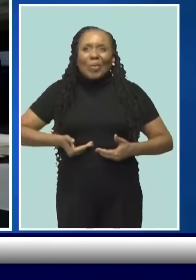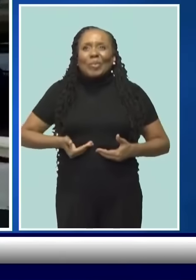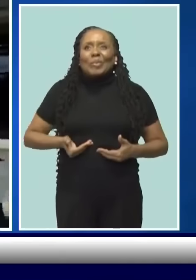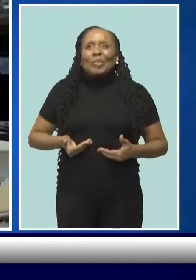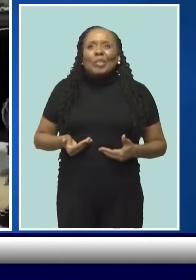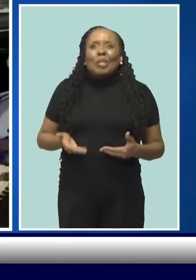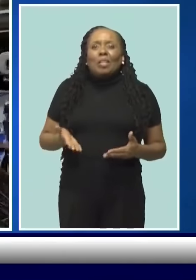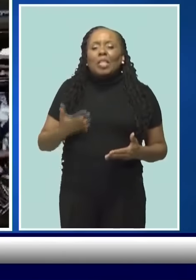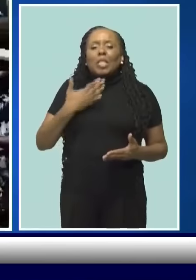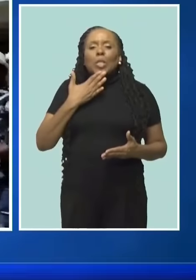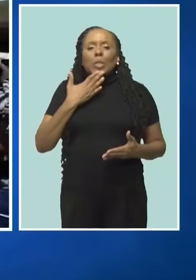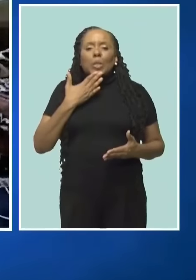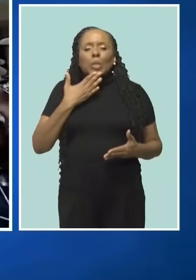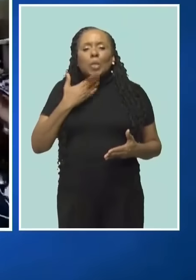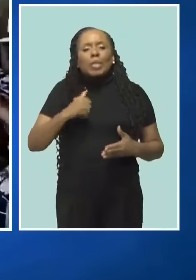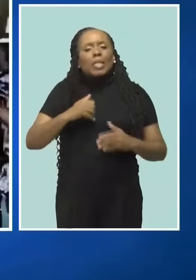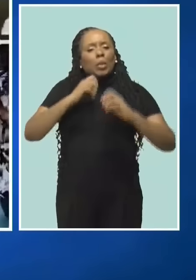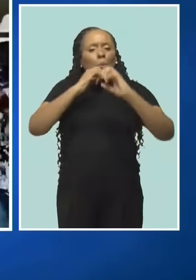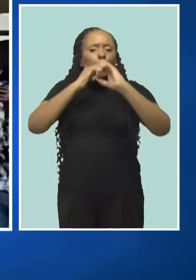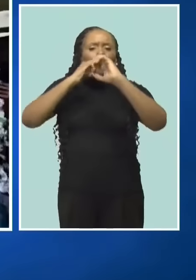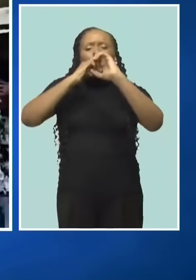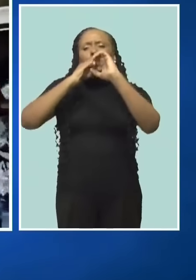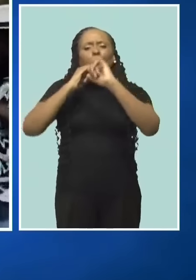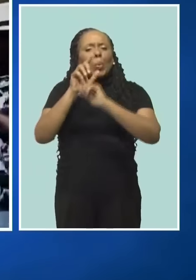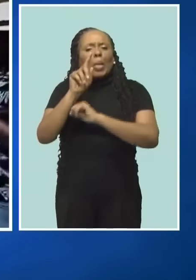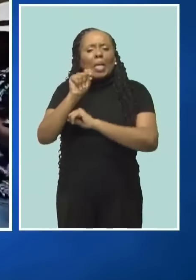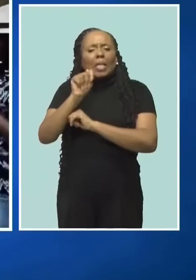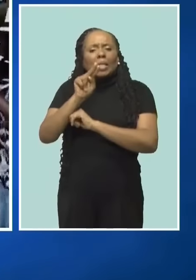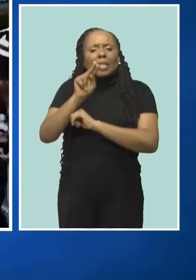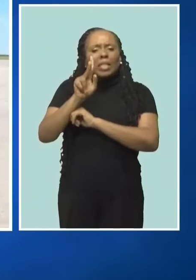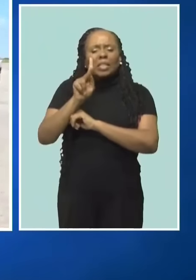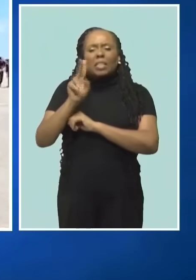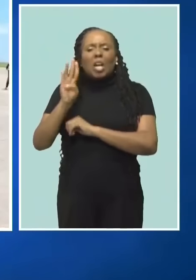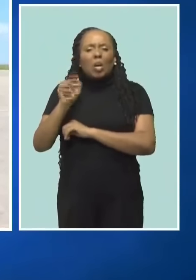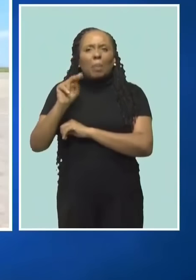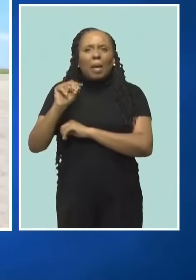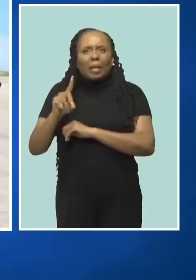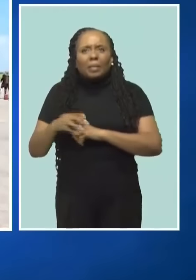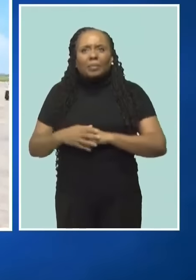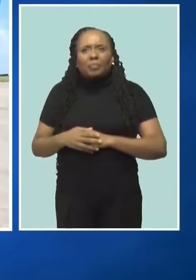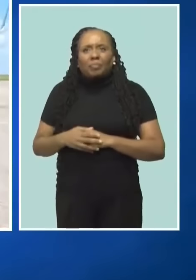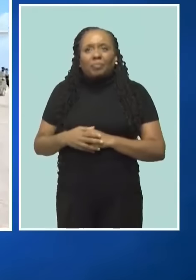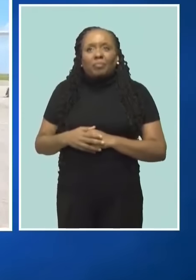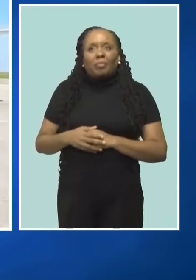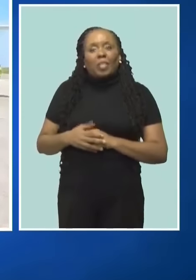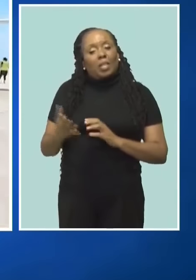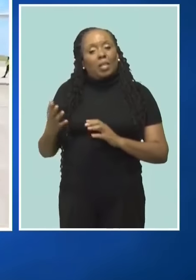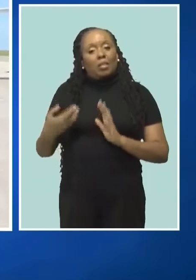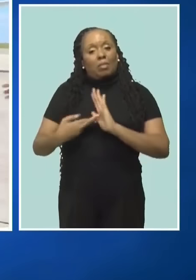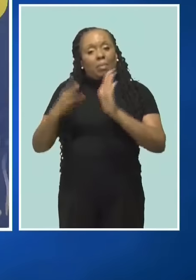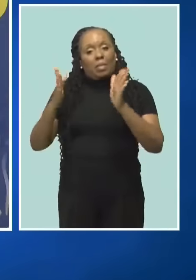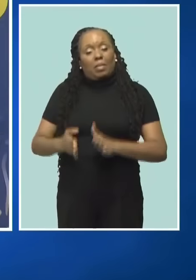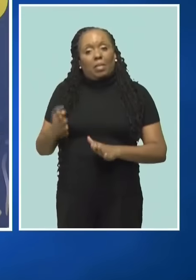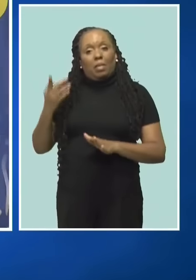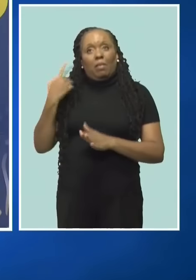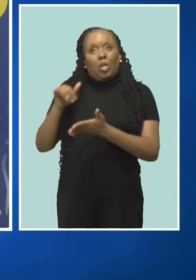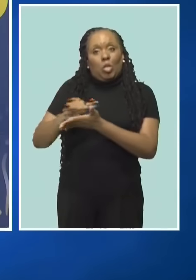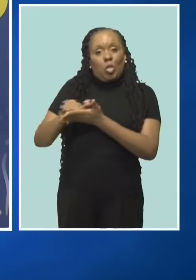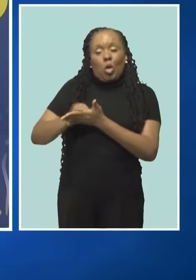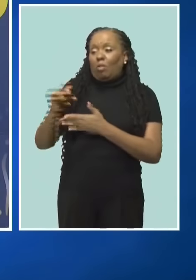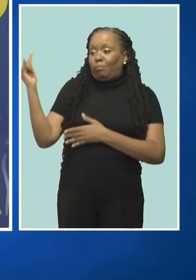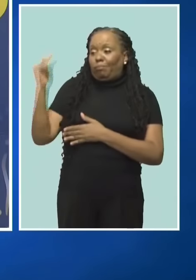sweet strains of the Tuck Band. Among those making the flight was Consul General to New York, Lorenzo Harewood.